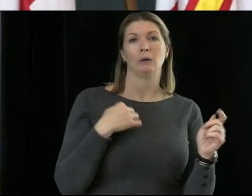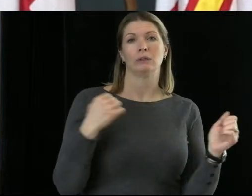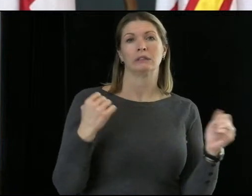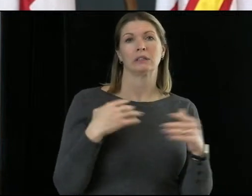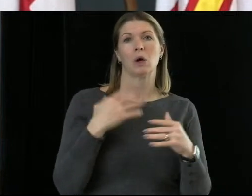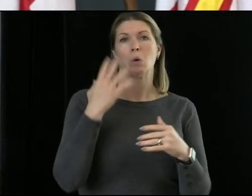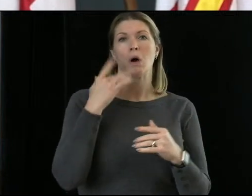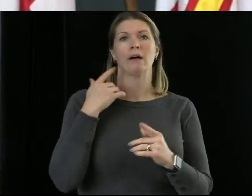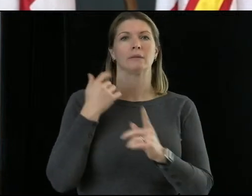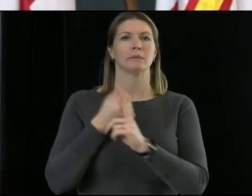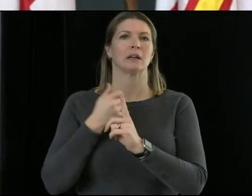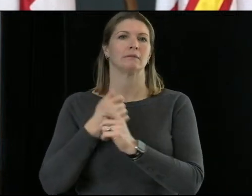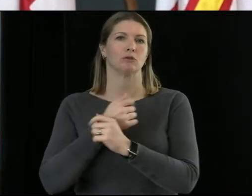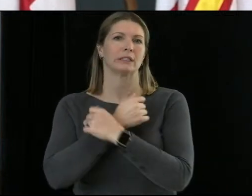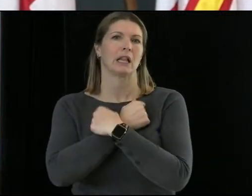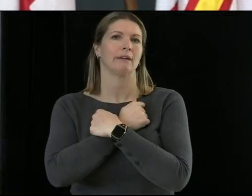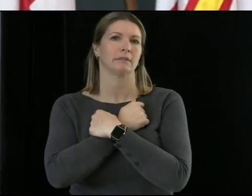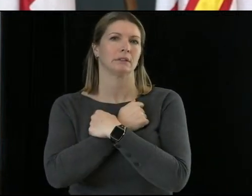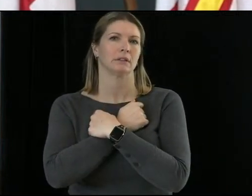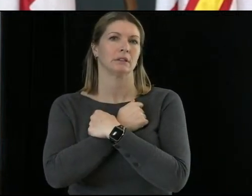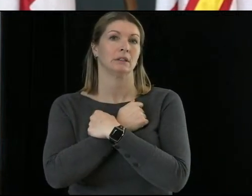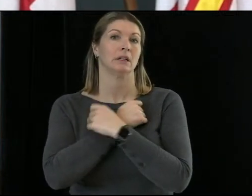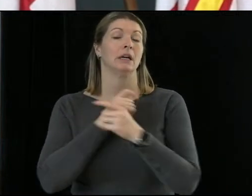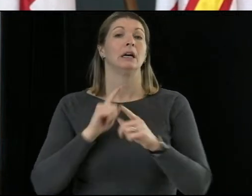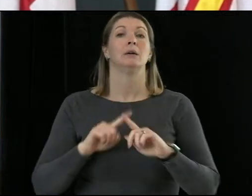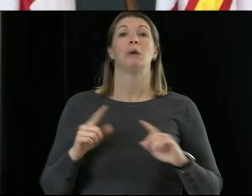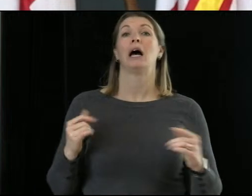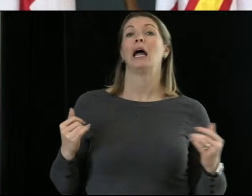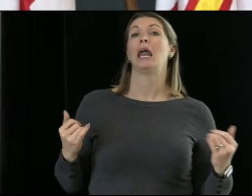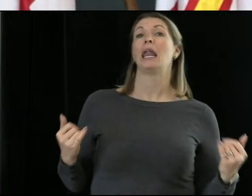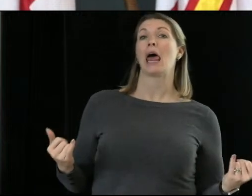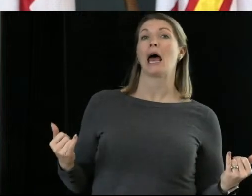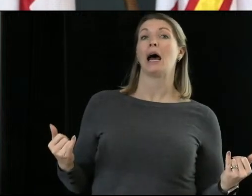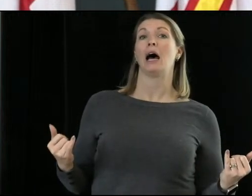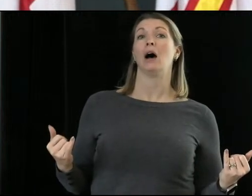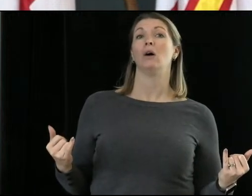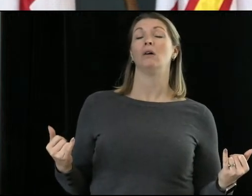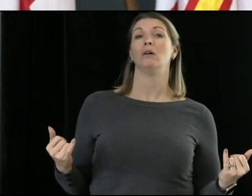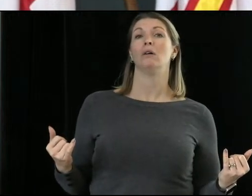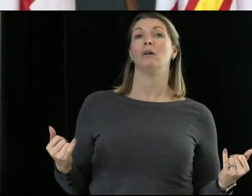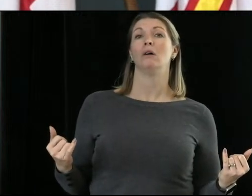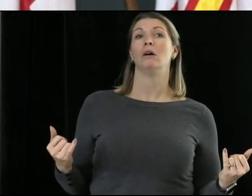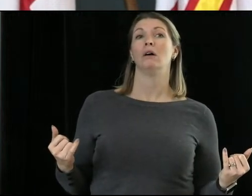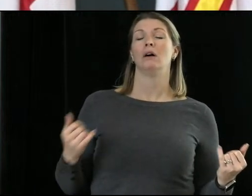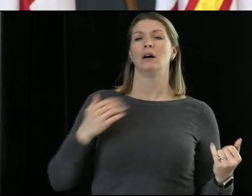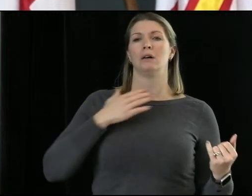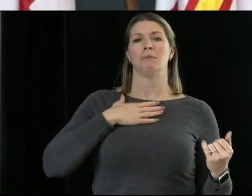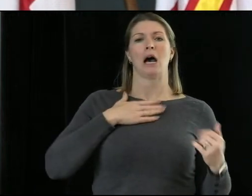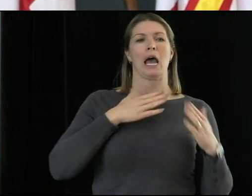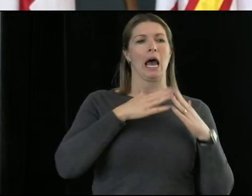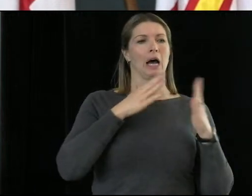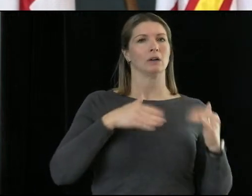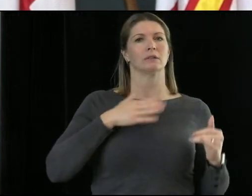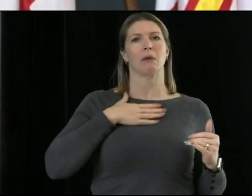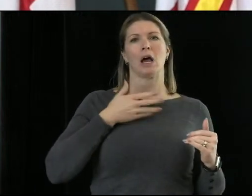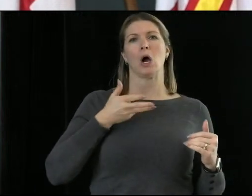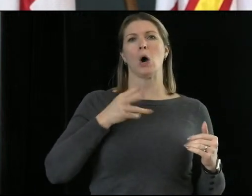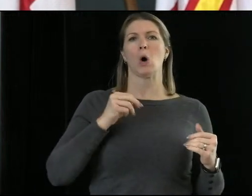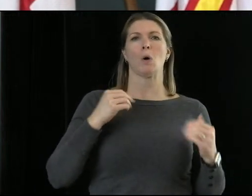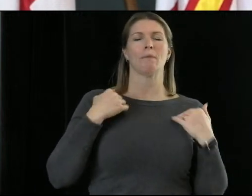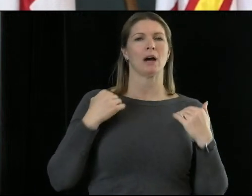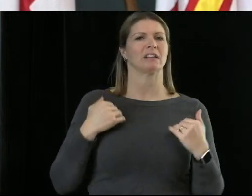so beloved. But now, living contentedly within the house of my own body, I stand